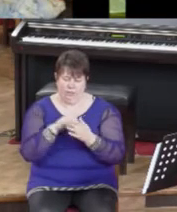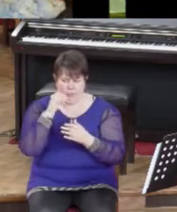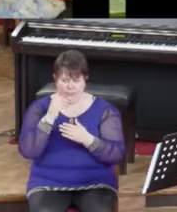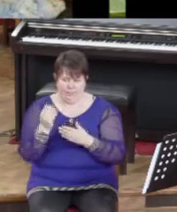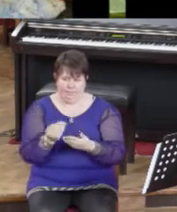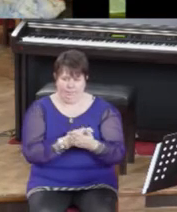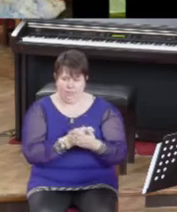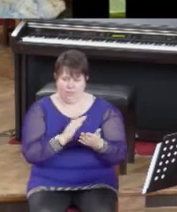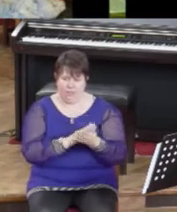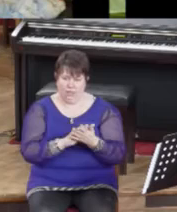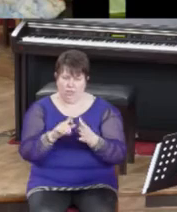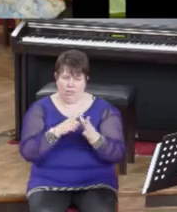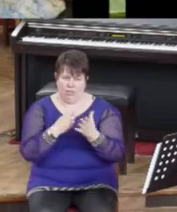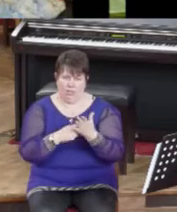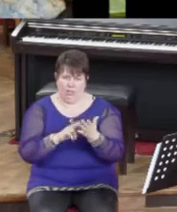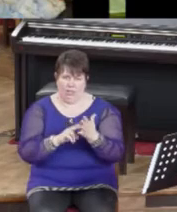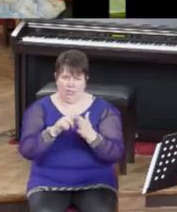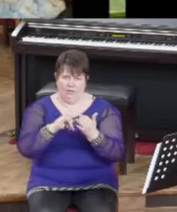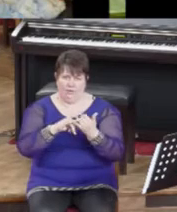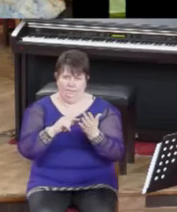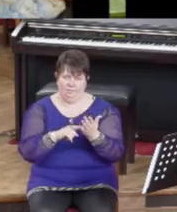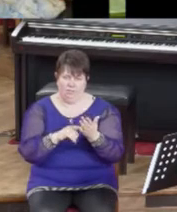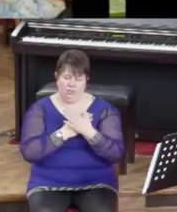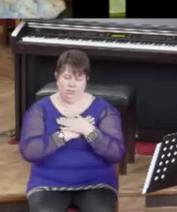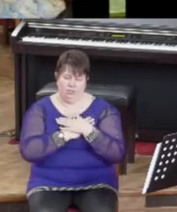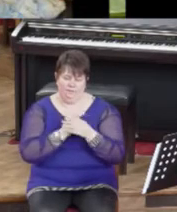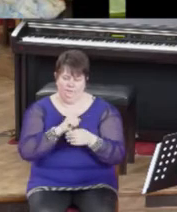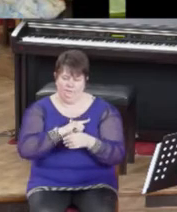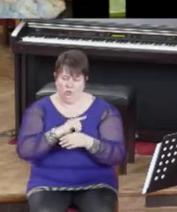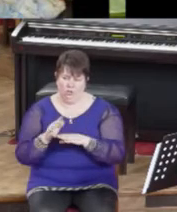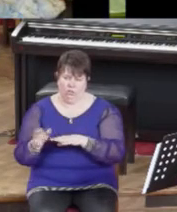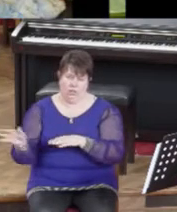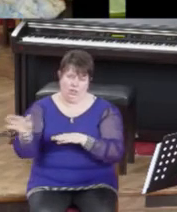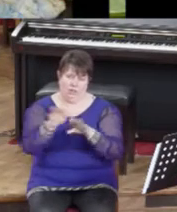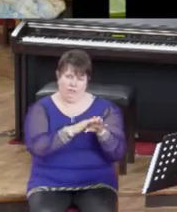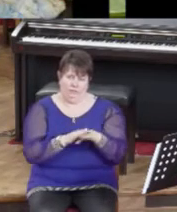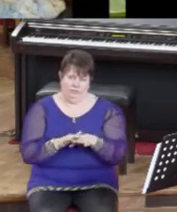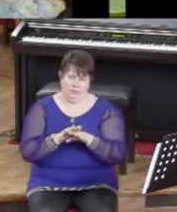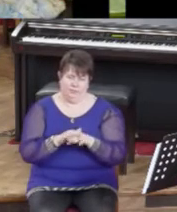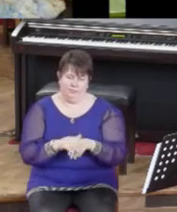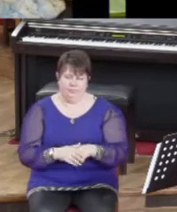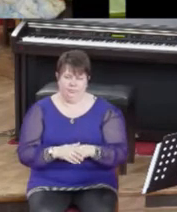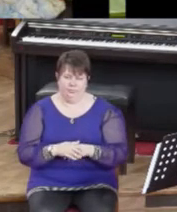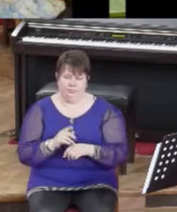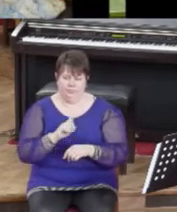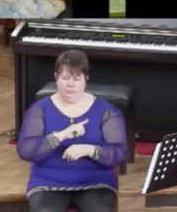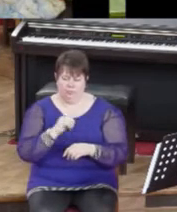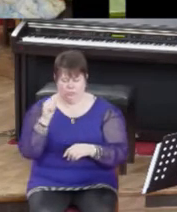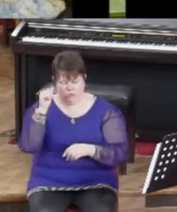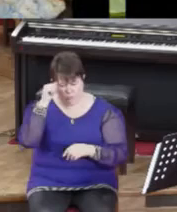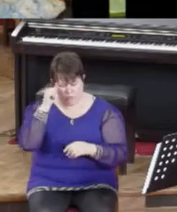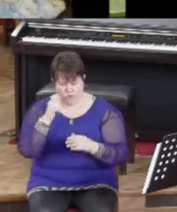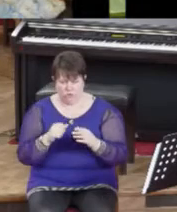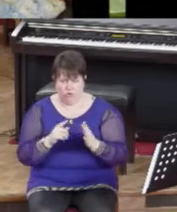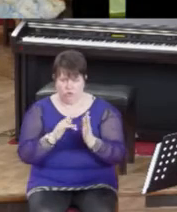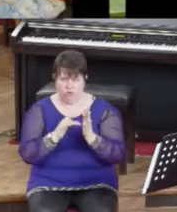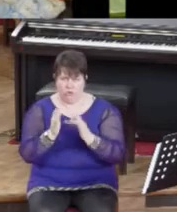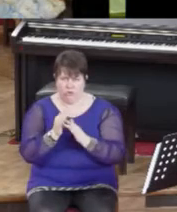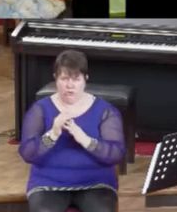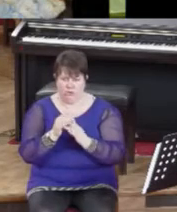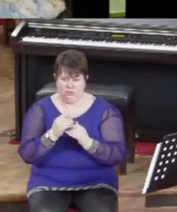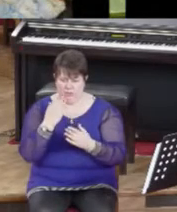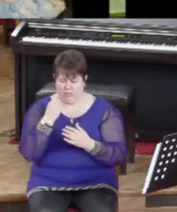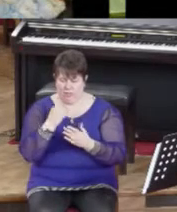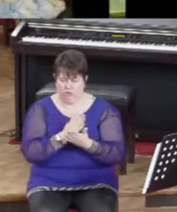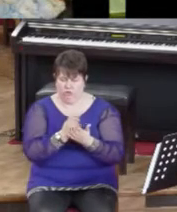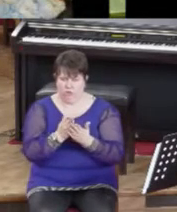love, not only to his family, but also to the world, as he comes to know Jesus and shares the message about him